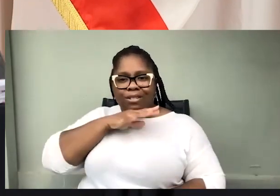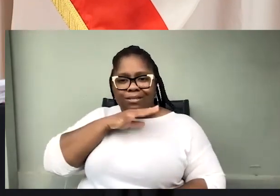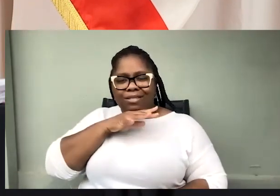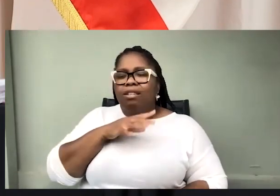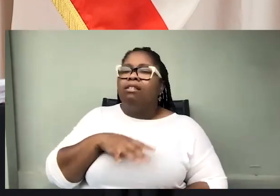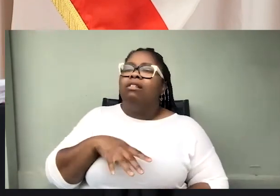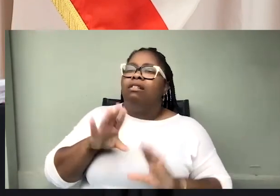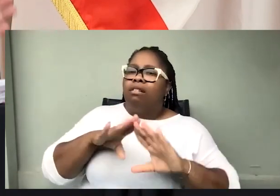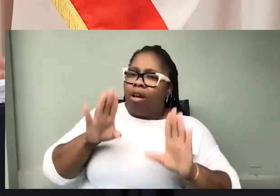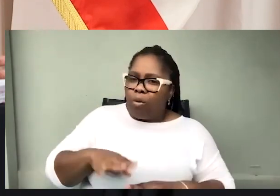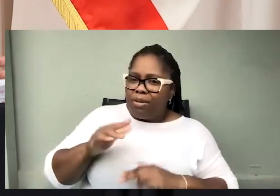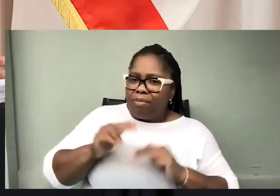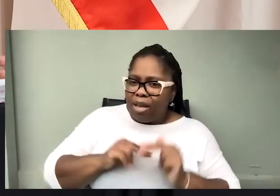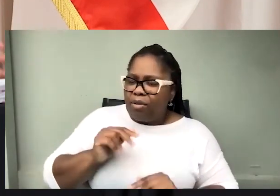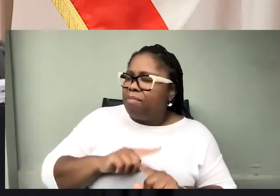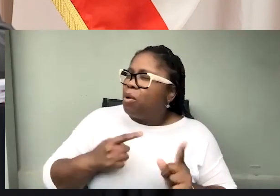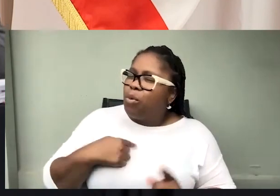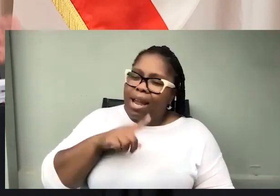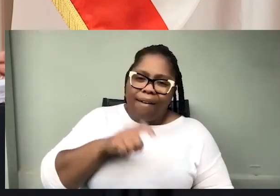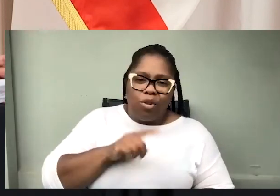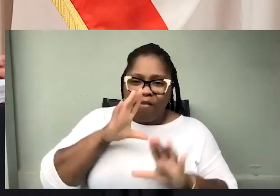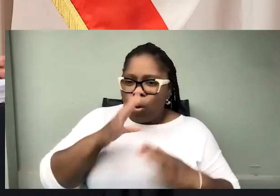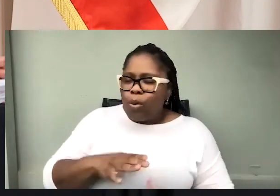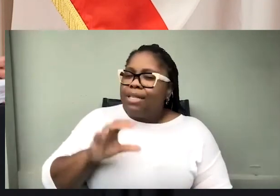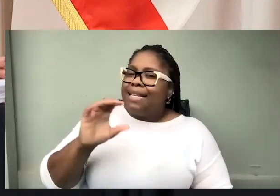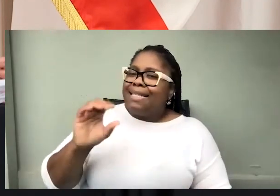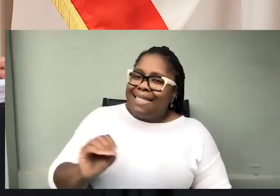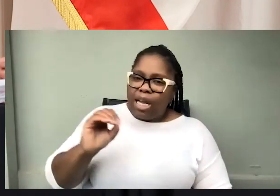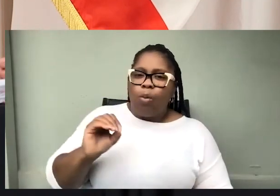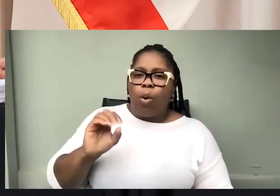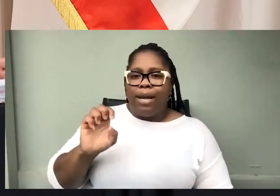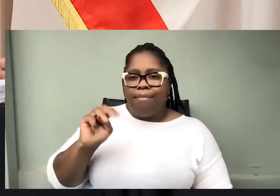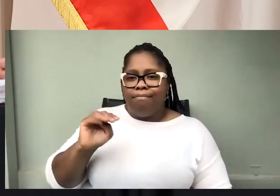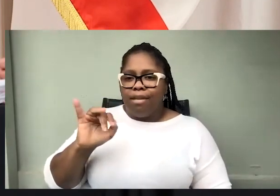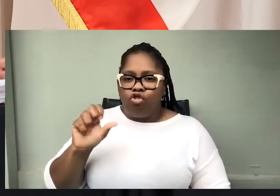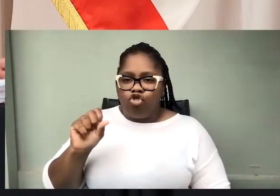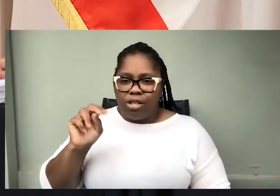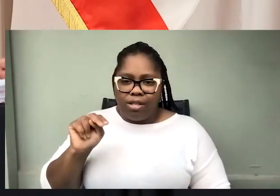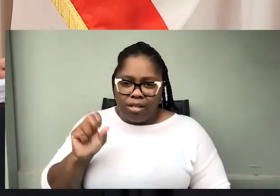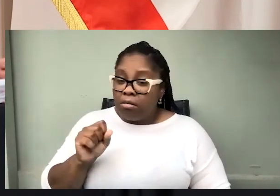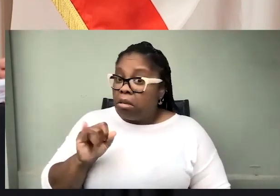we have to be committed to zero emissions across the board, because if we don't,